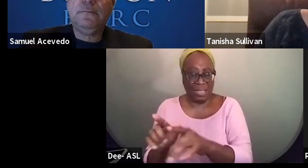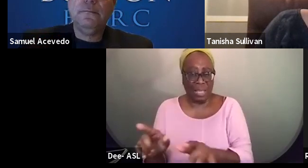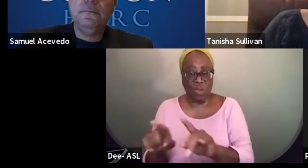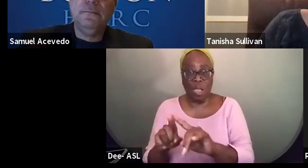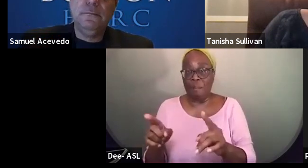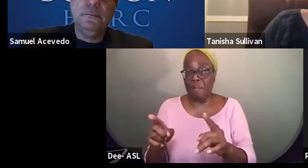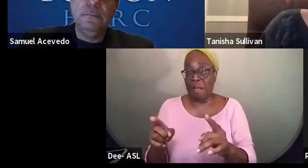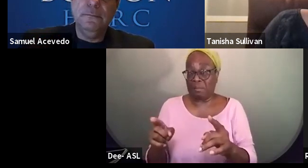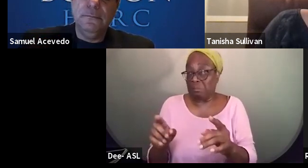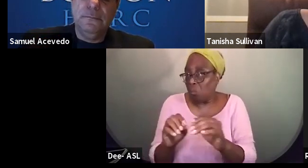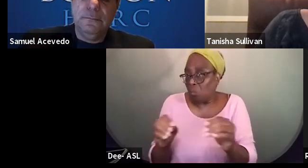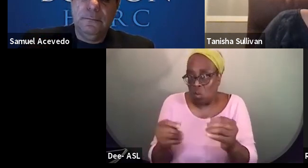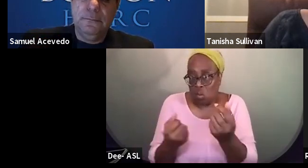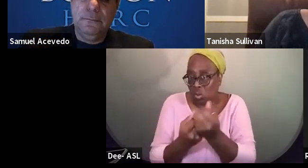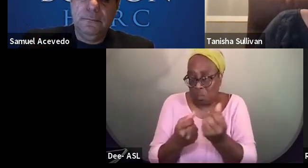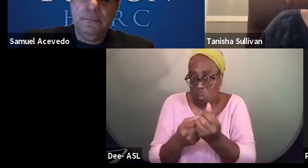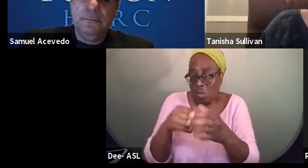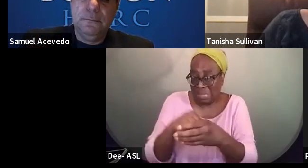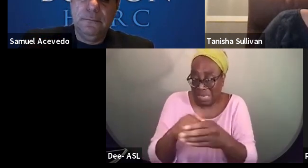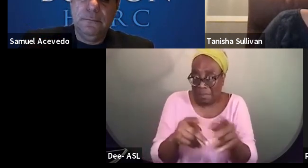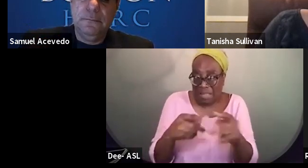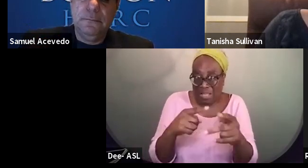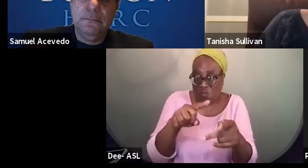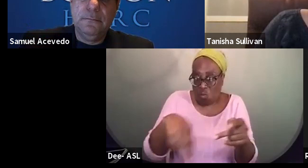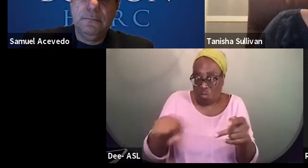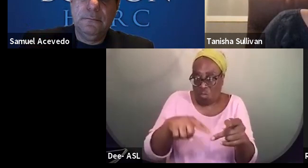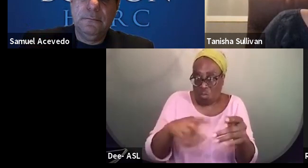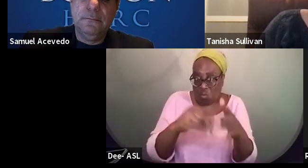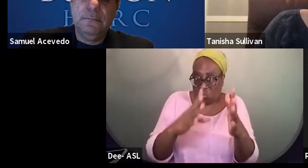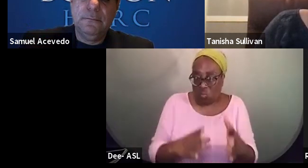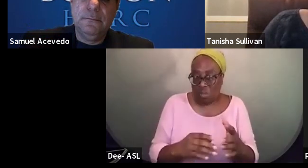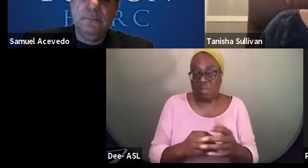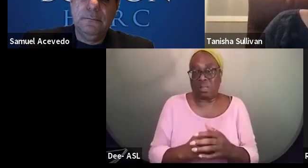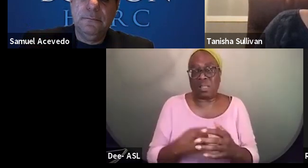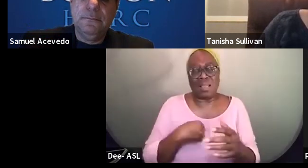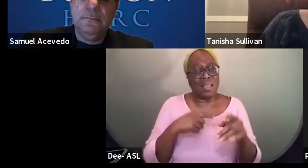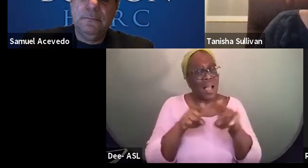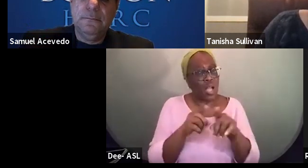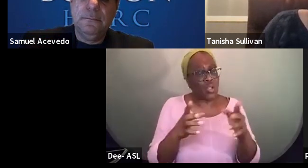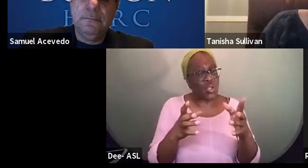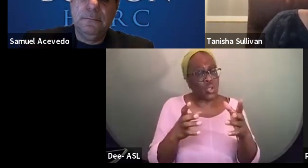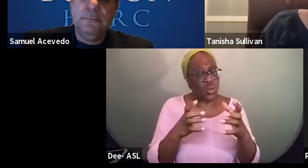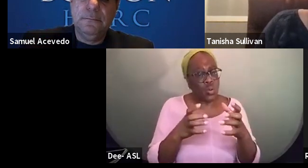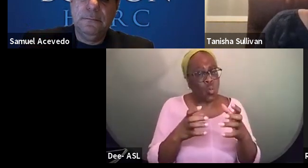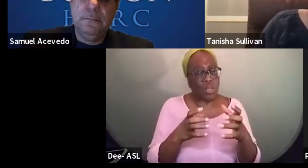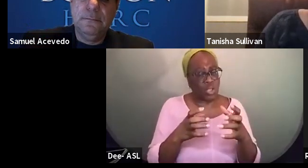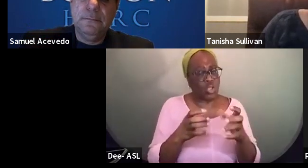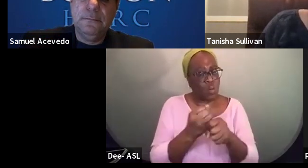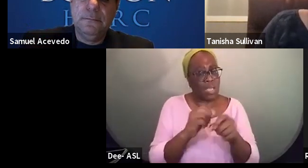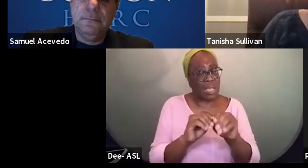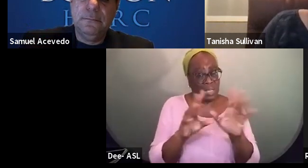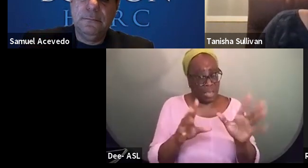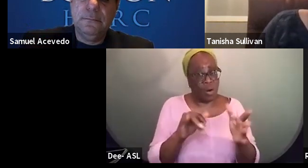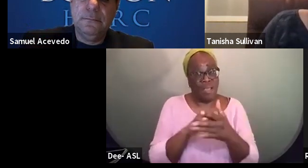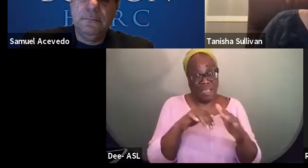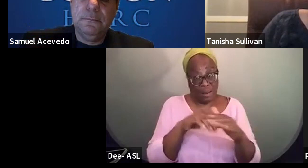any supports in place for these students. I also want to make abundantly clear that an